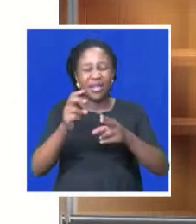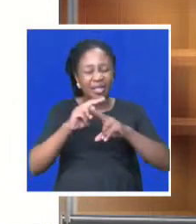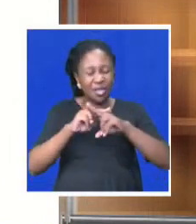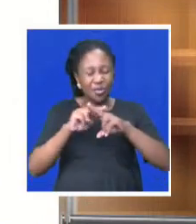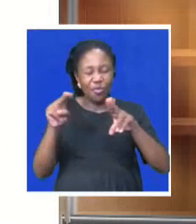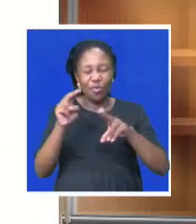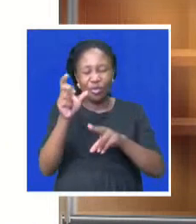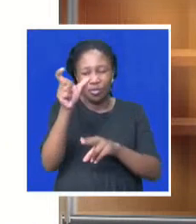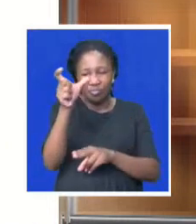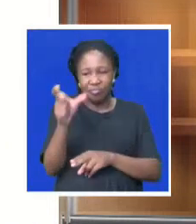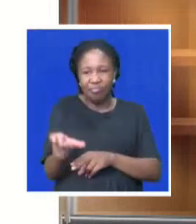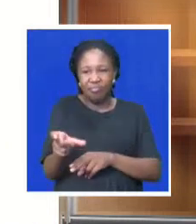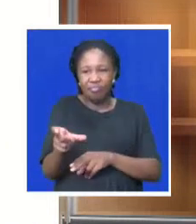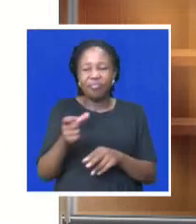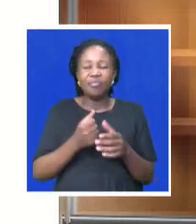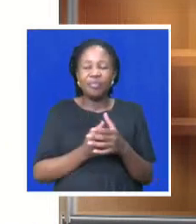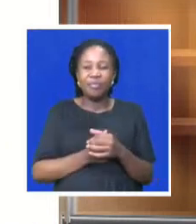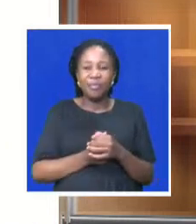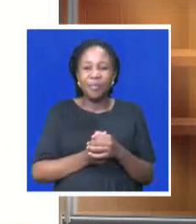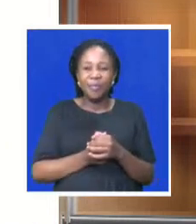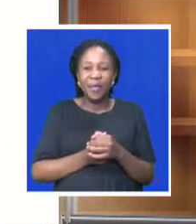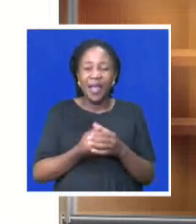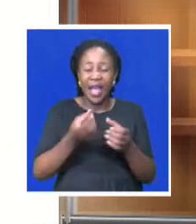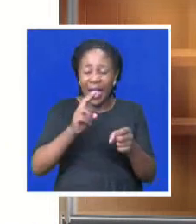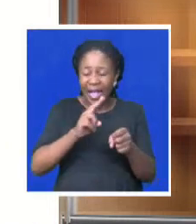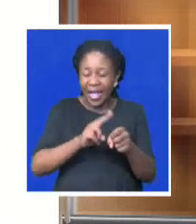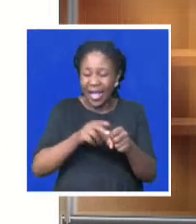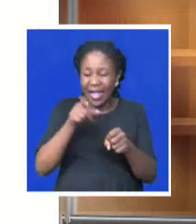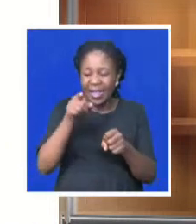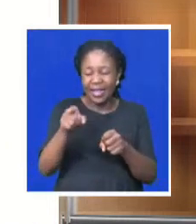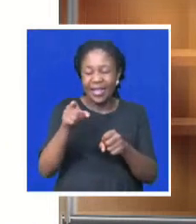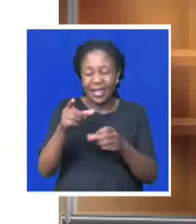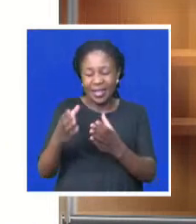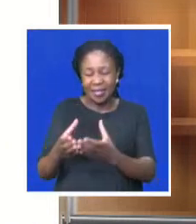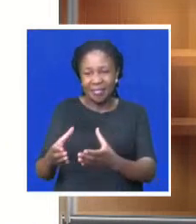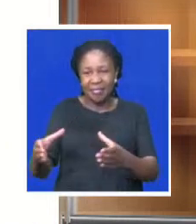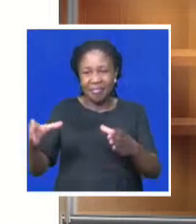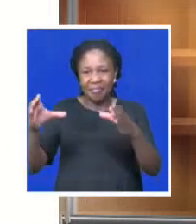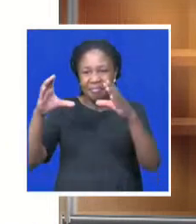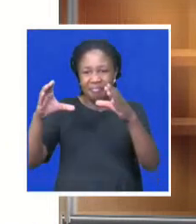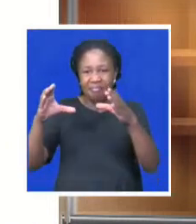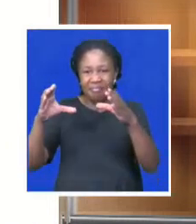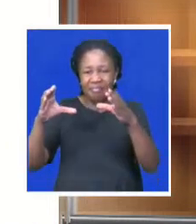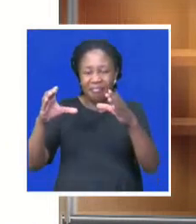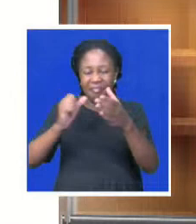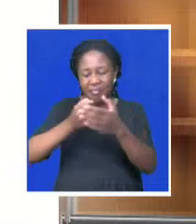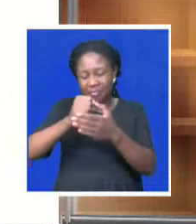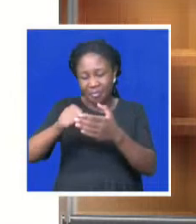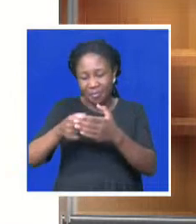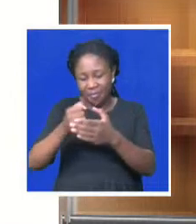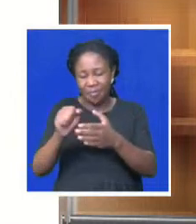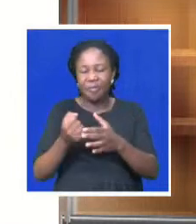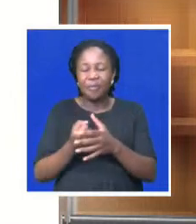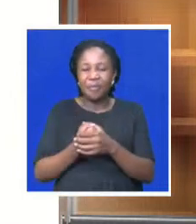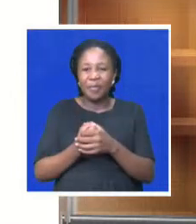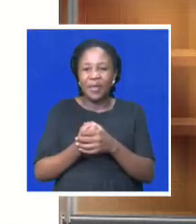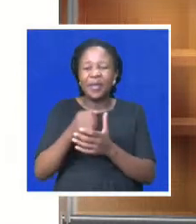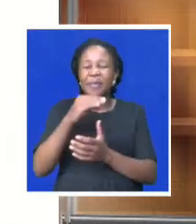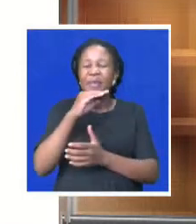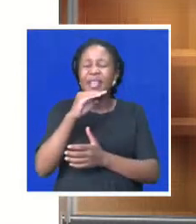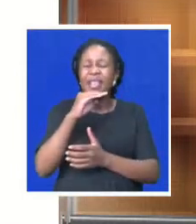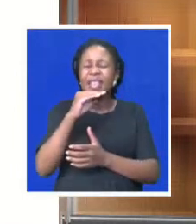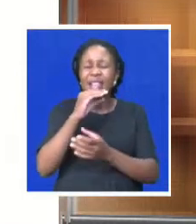object, like this clay pot. In this narrative text, personification has been used because human qualities has